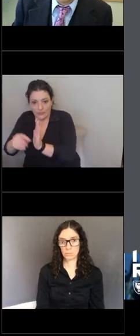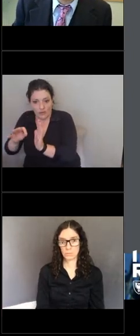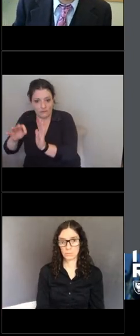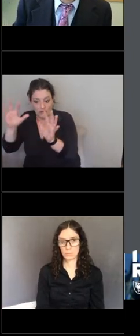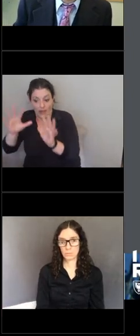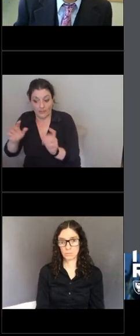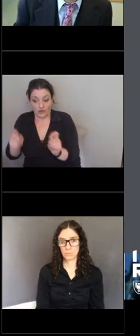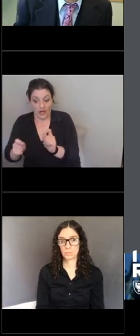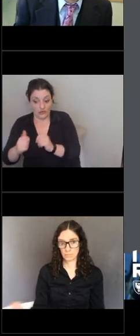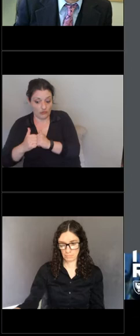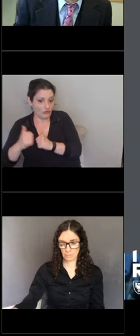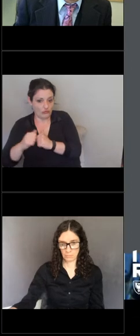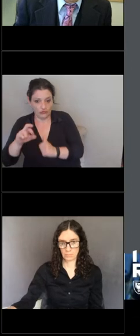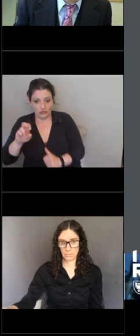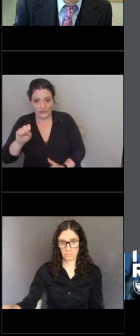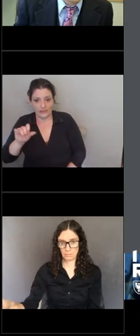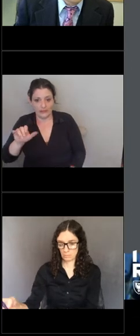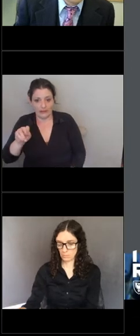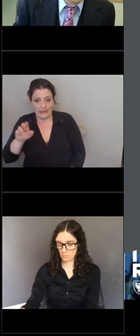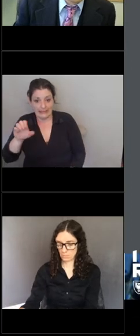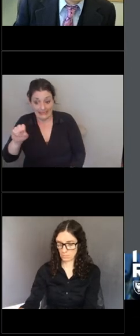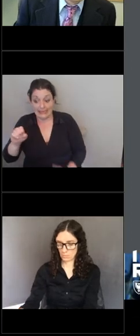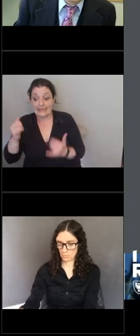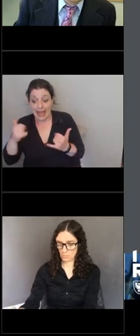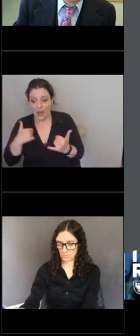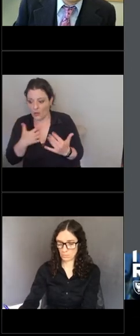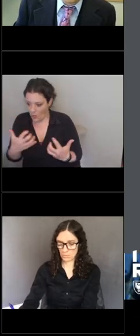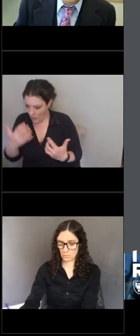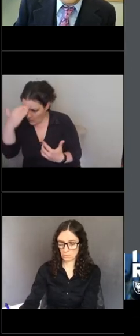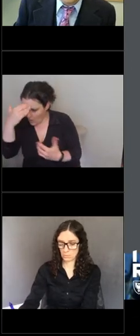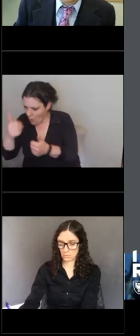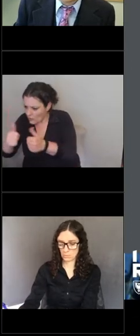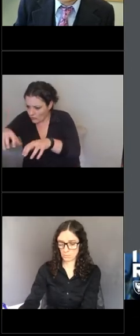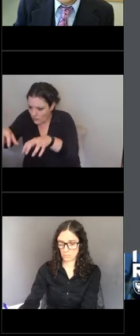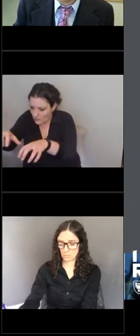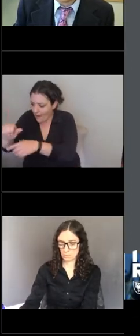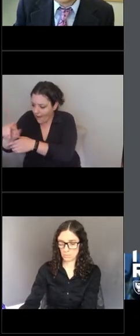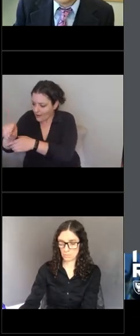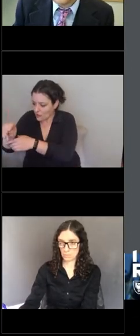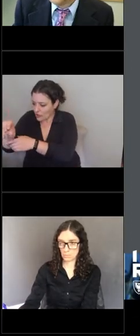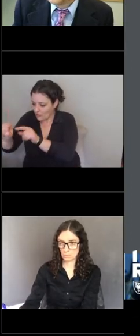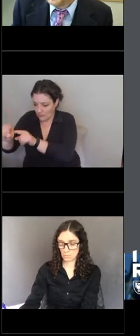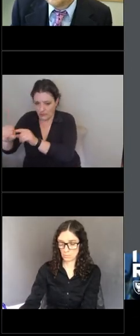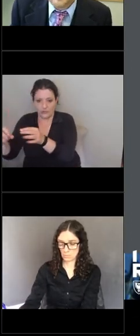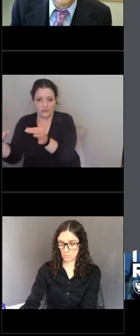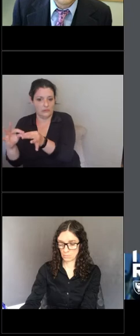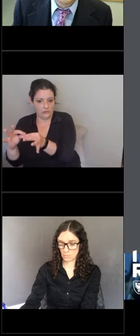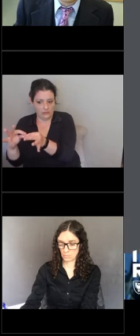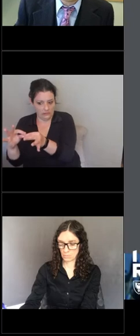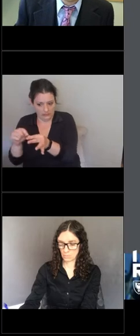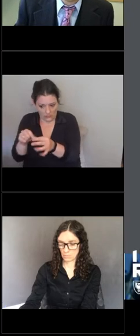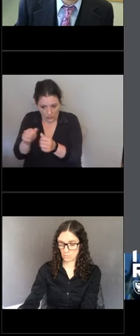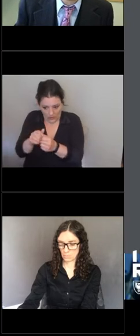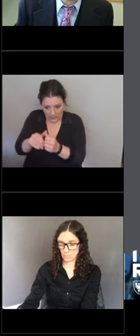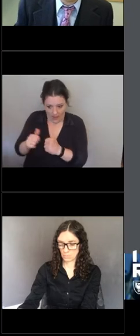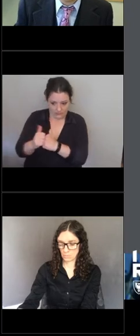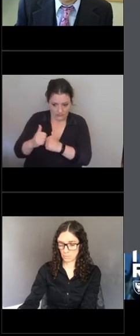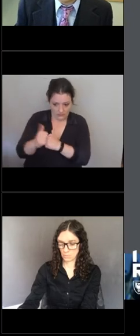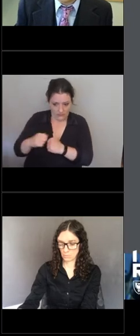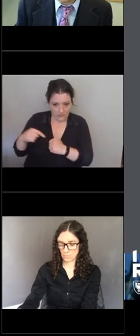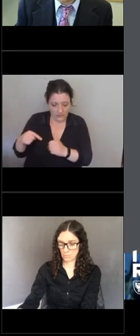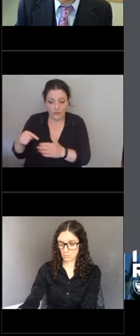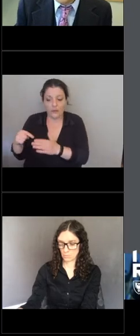could find that was connected within that. So the first step after pulling out every instance of those words